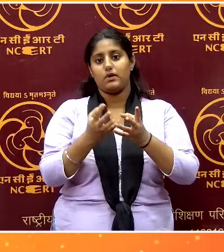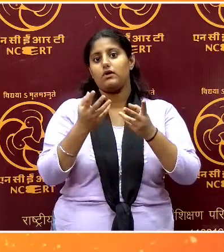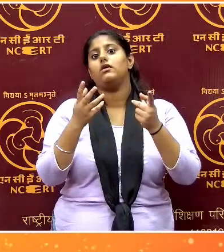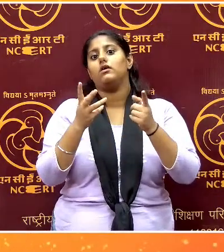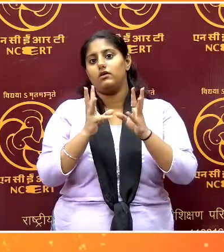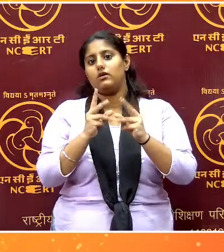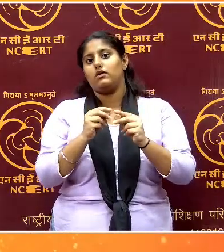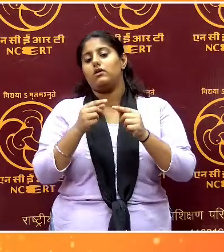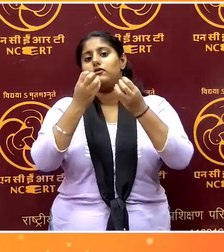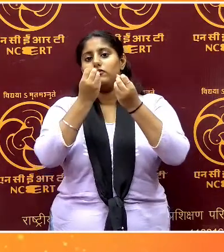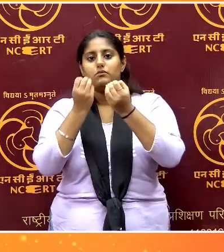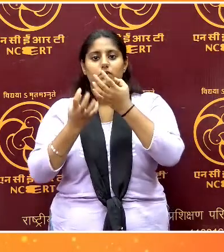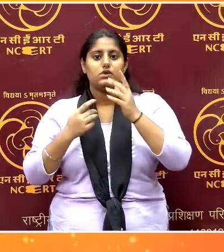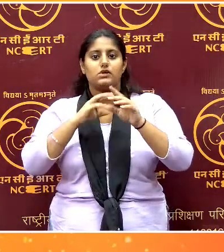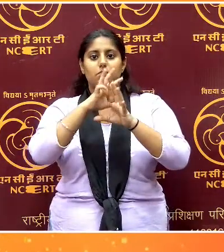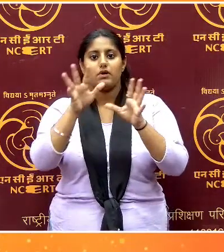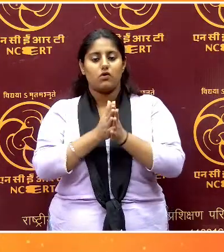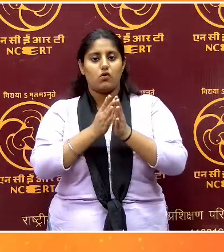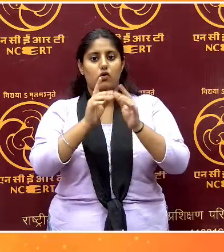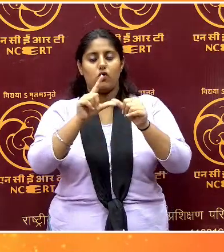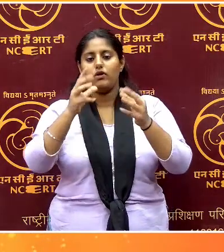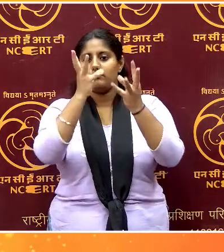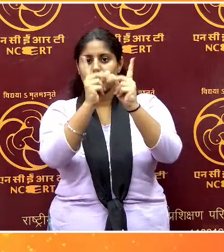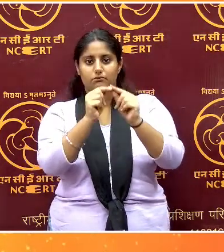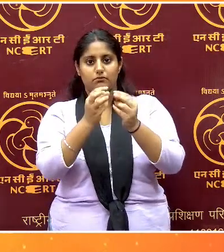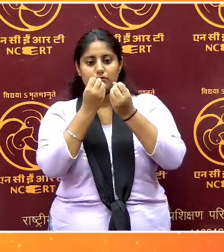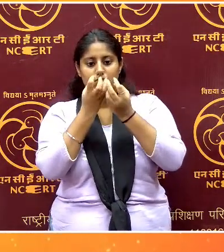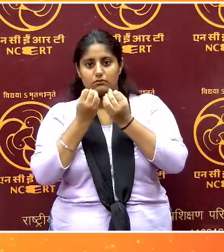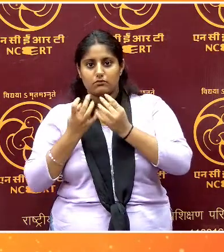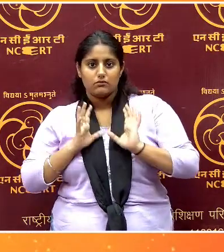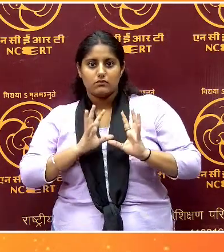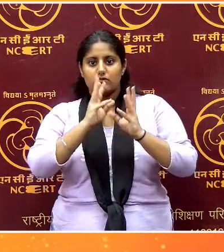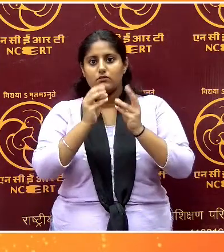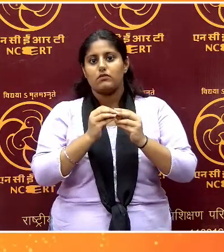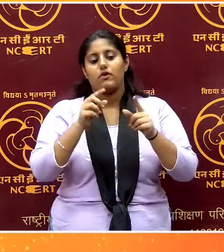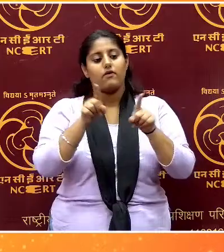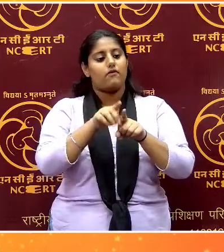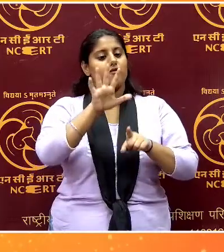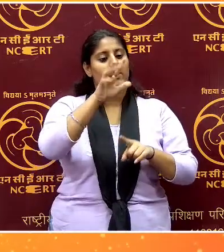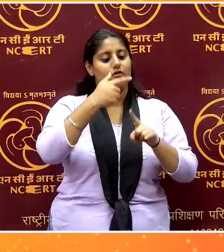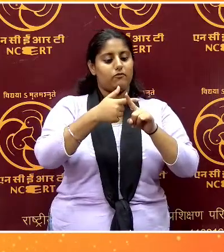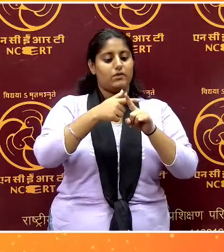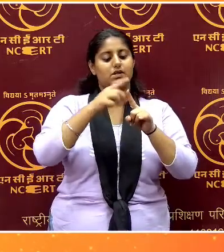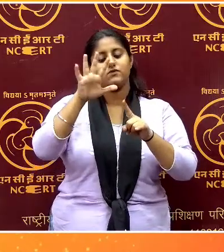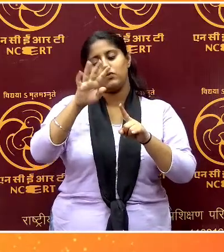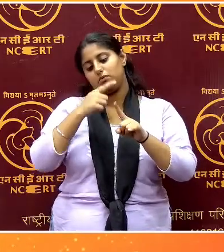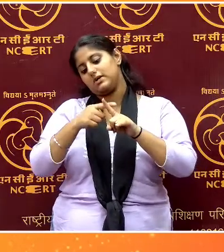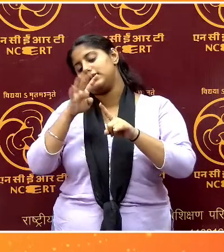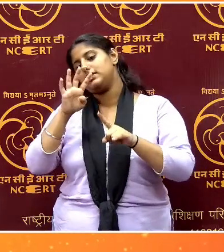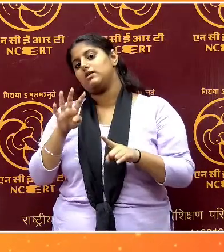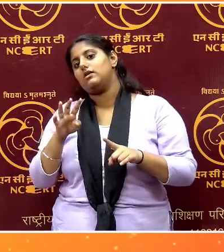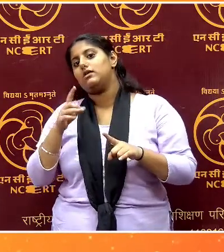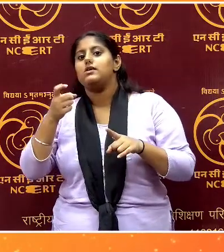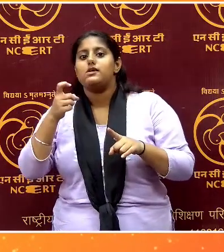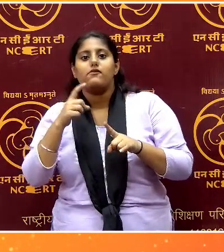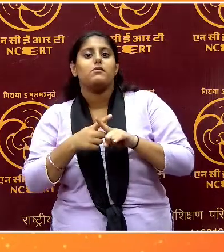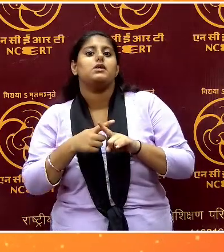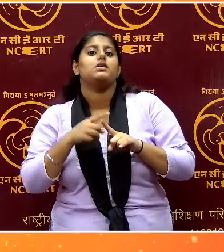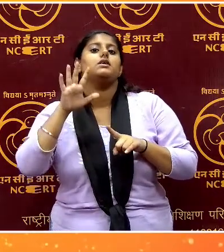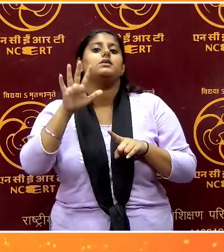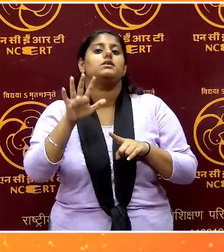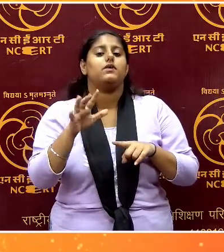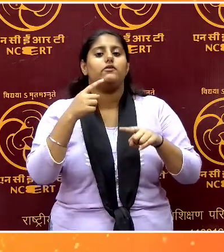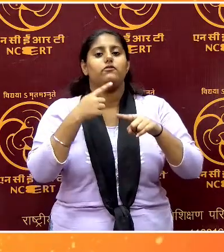have to count all the number of plants here. You can see 5 plus 4 plus, again you have 7 plus